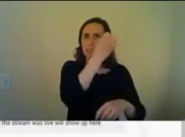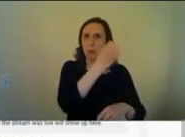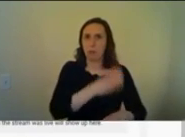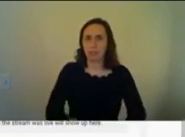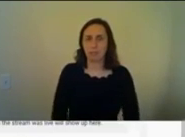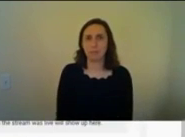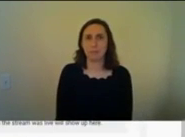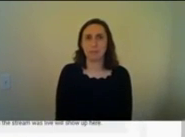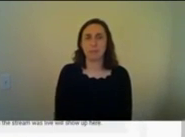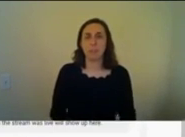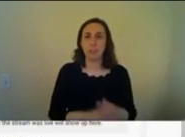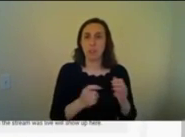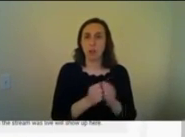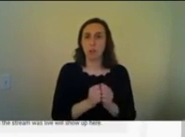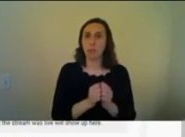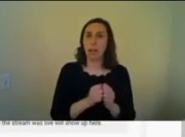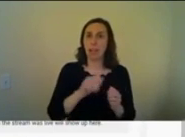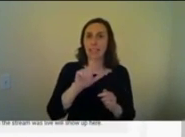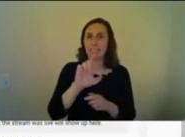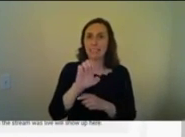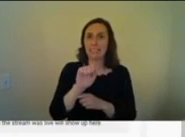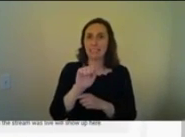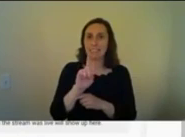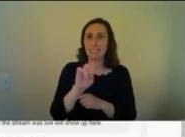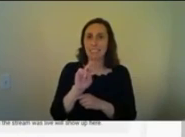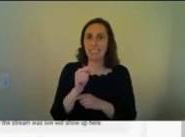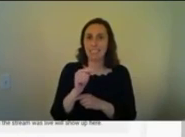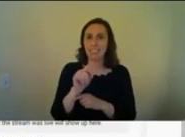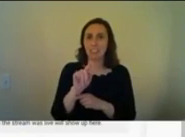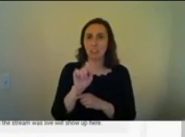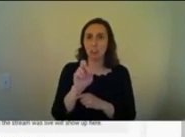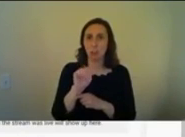term and the leading term of my divisor.